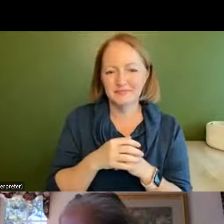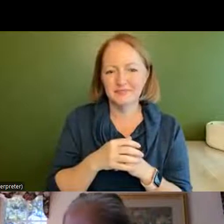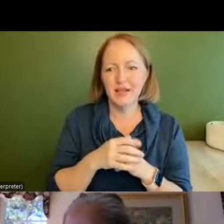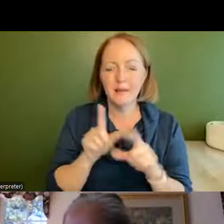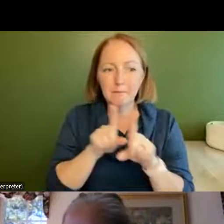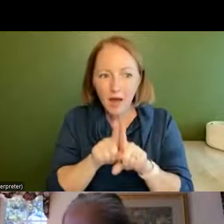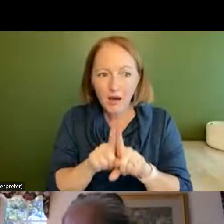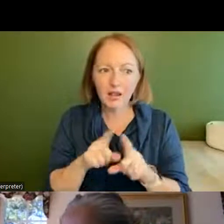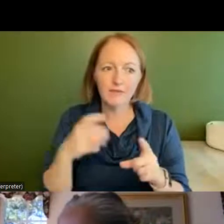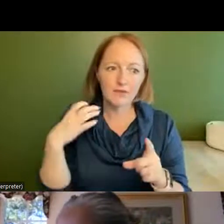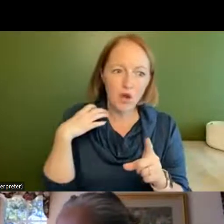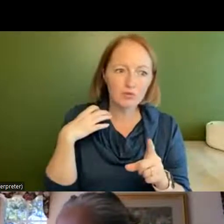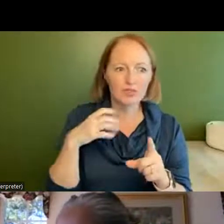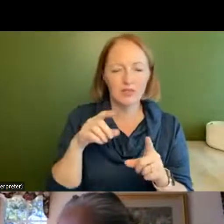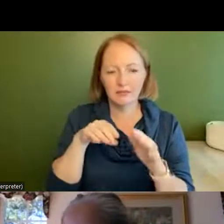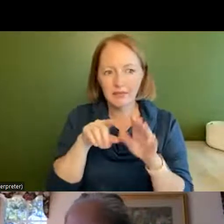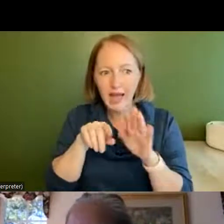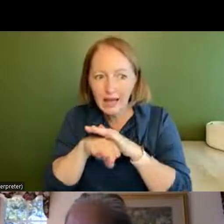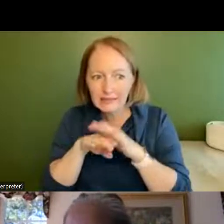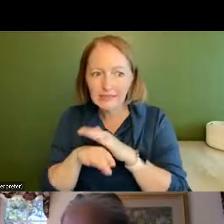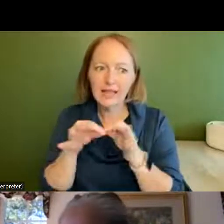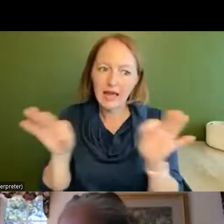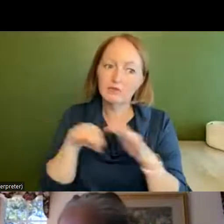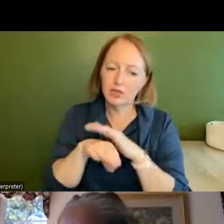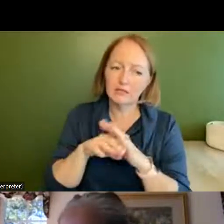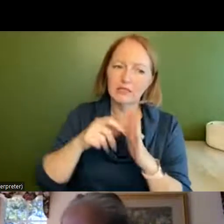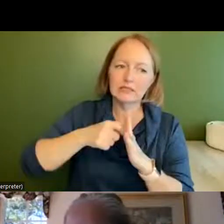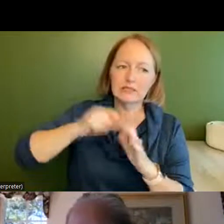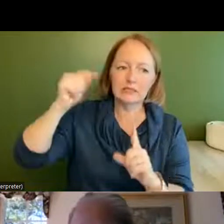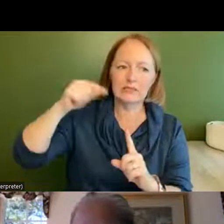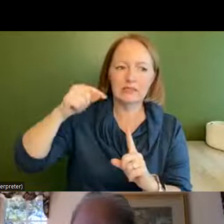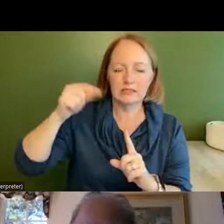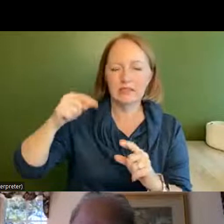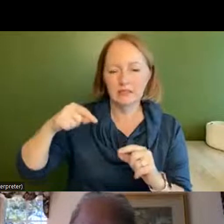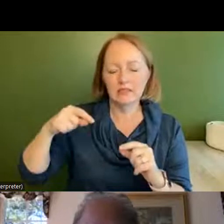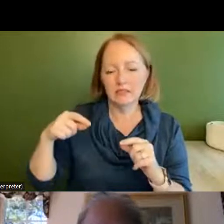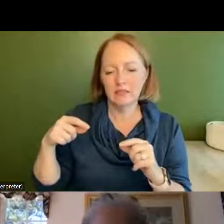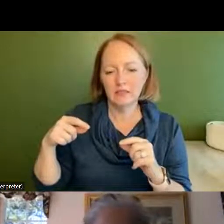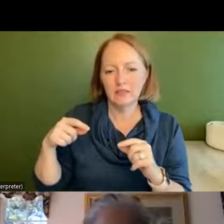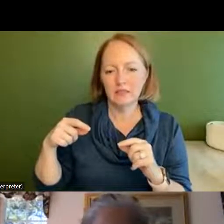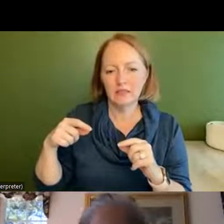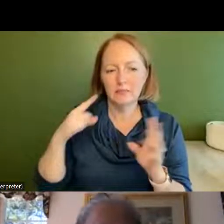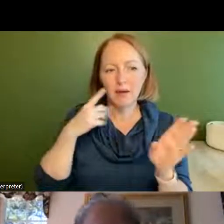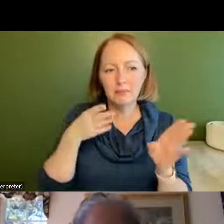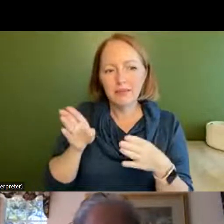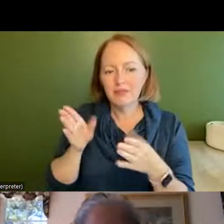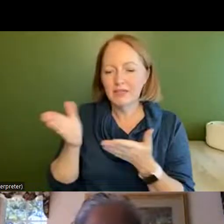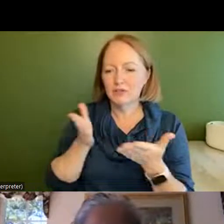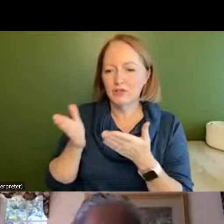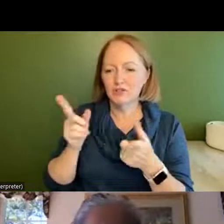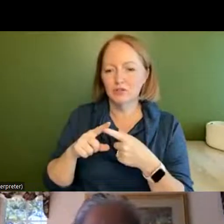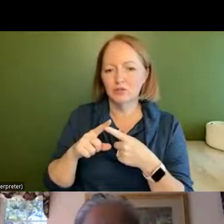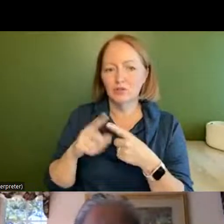coaching, of access? I think language access is a key, but I think in terms of pivoting services now to the